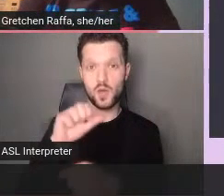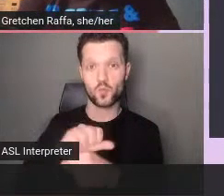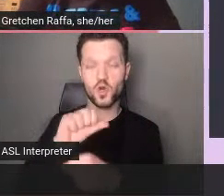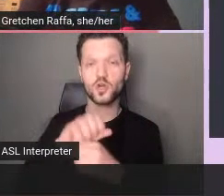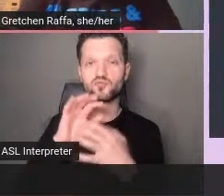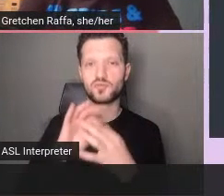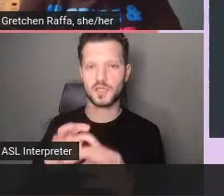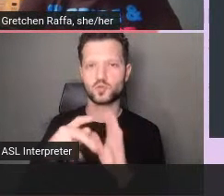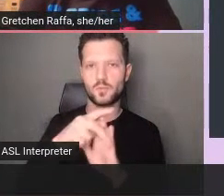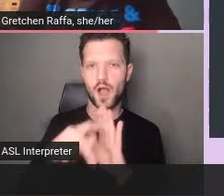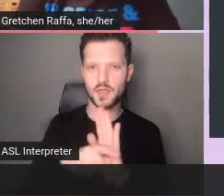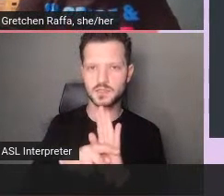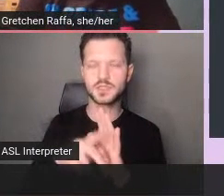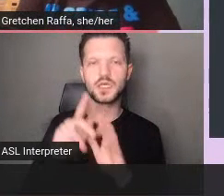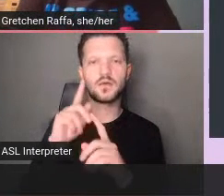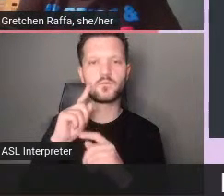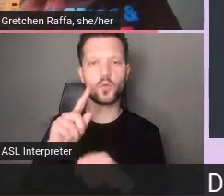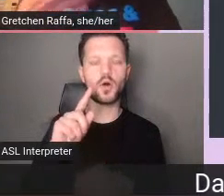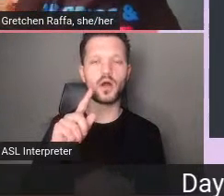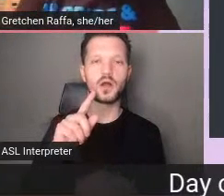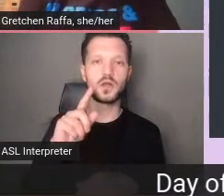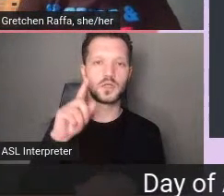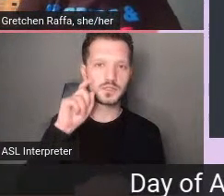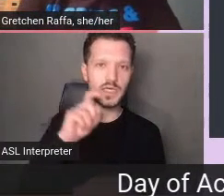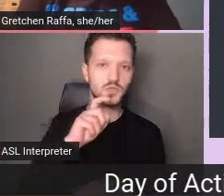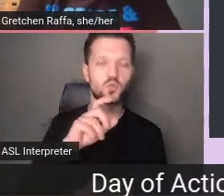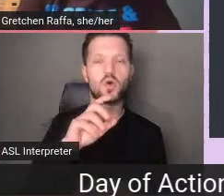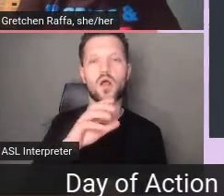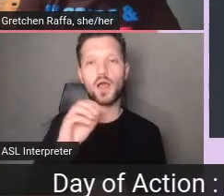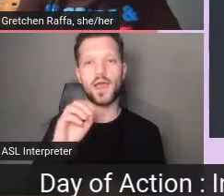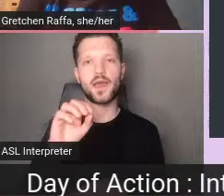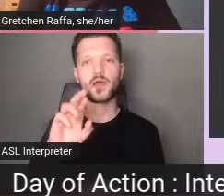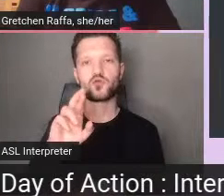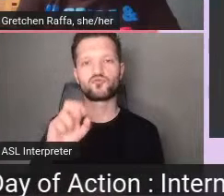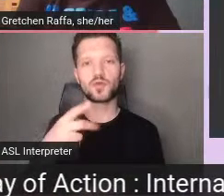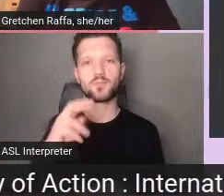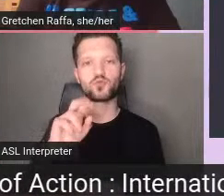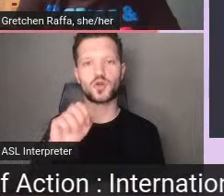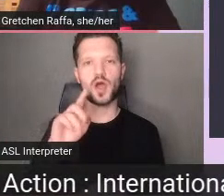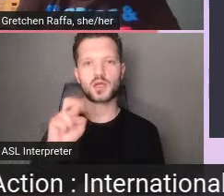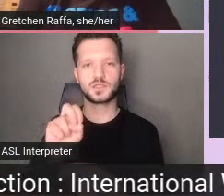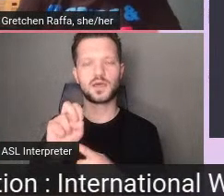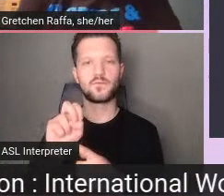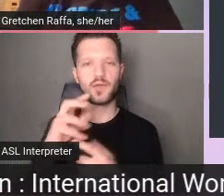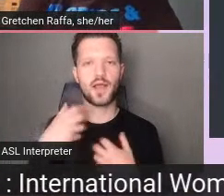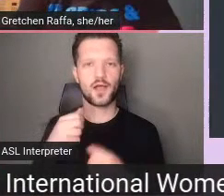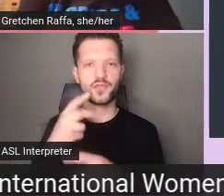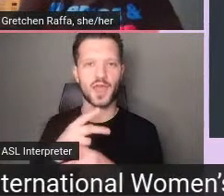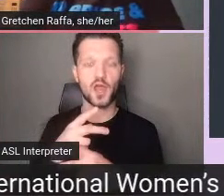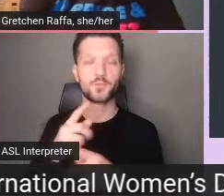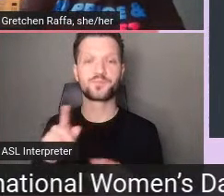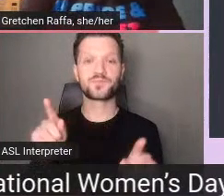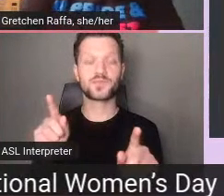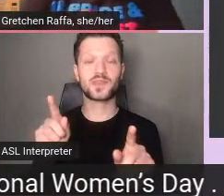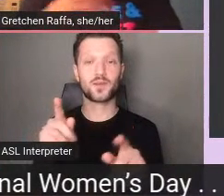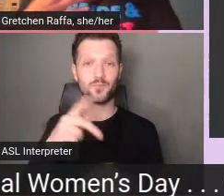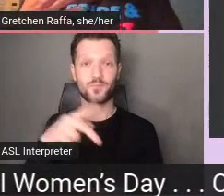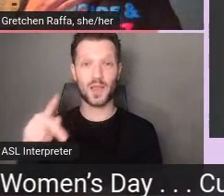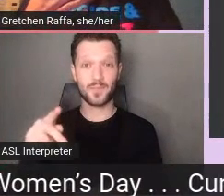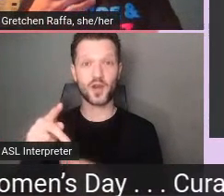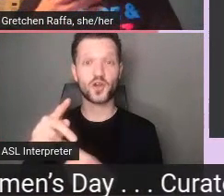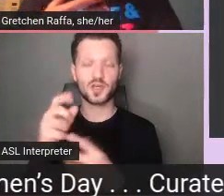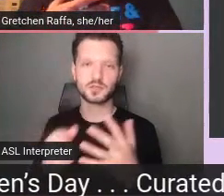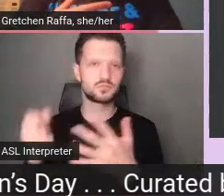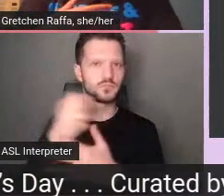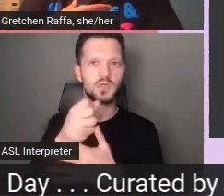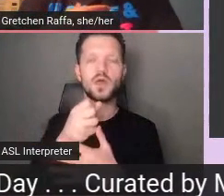and reproductive health care. And as a healthcare provider and advocate, Planned Parenthood's top priority is ensuring that all individuals